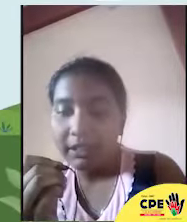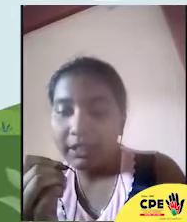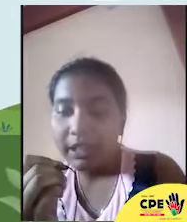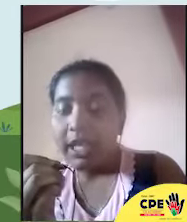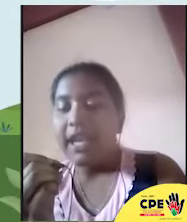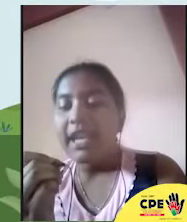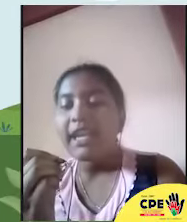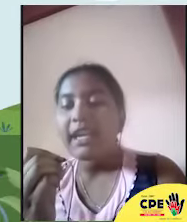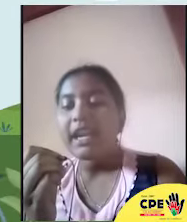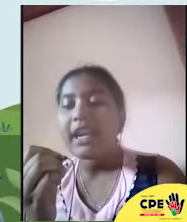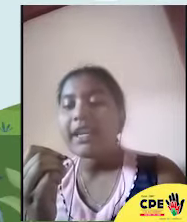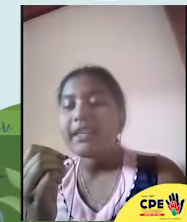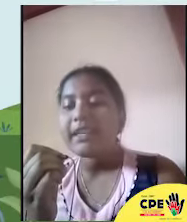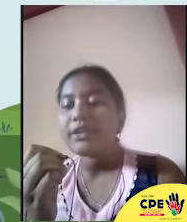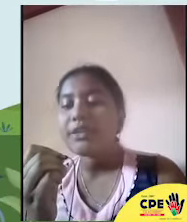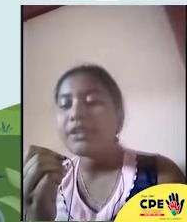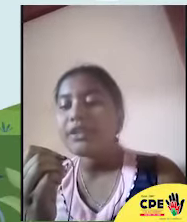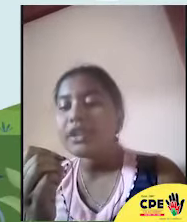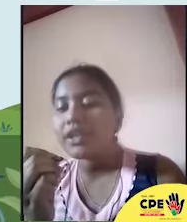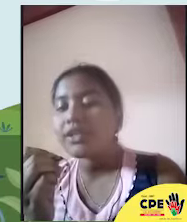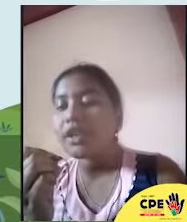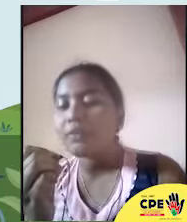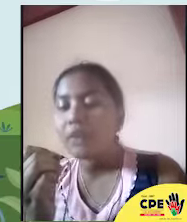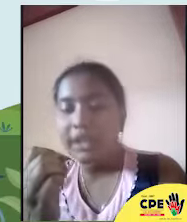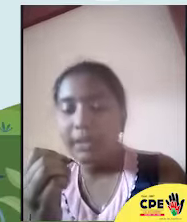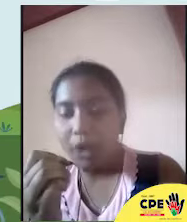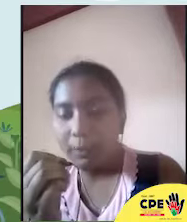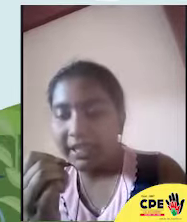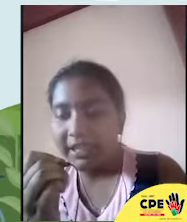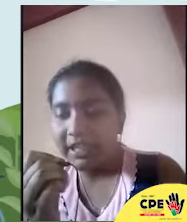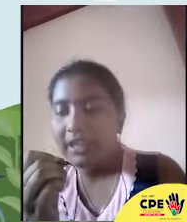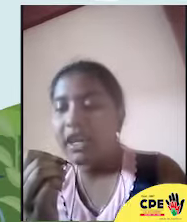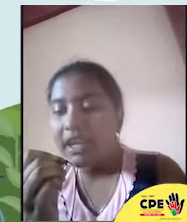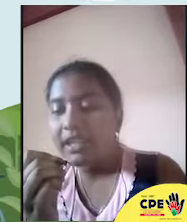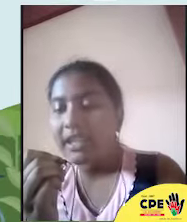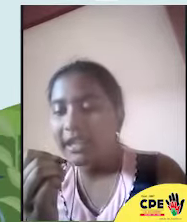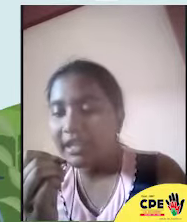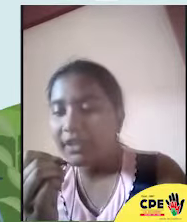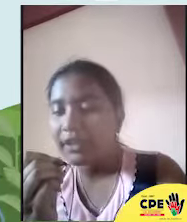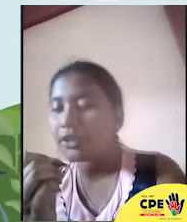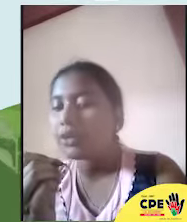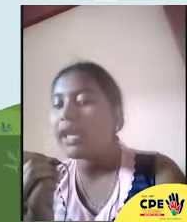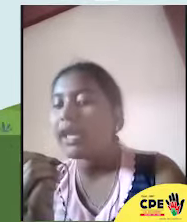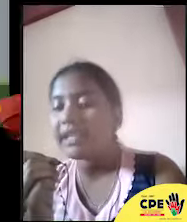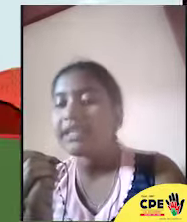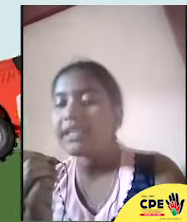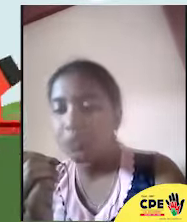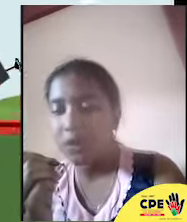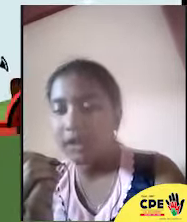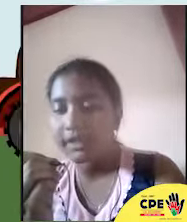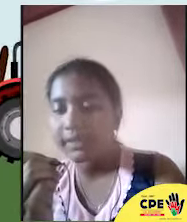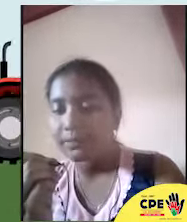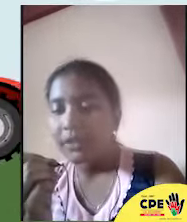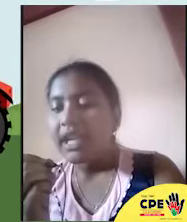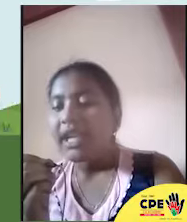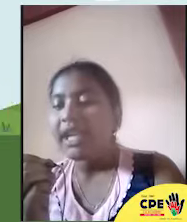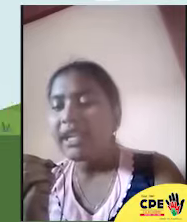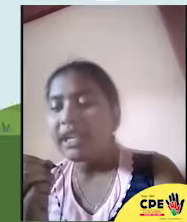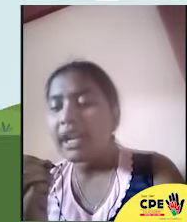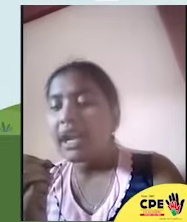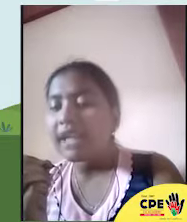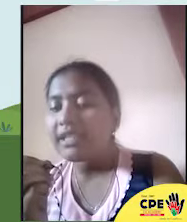employment. In India, at least 2 to thirds of working population earn their living through agriculture works.